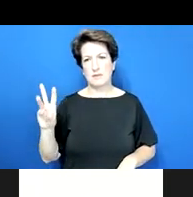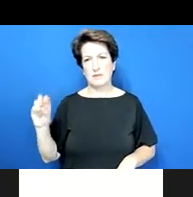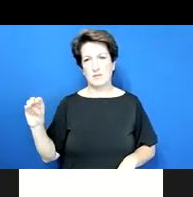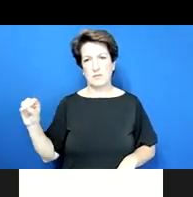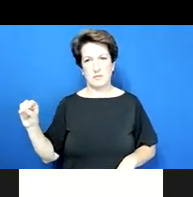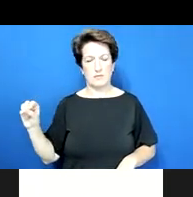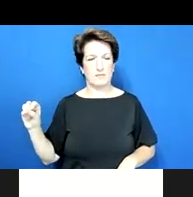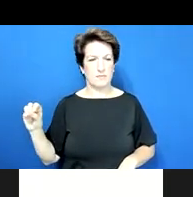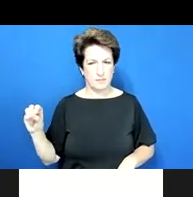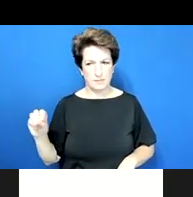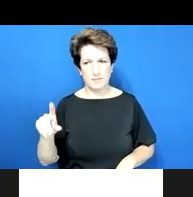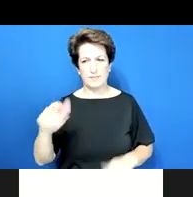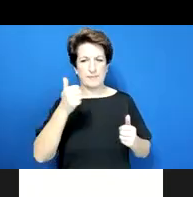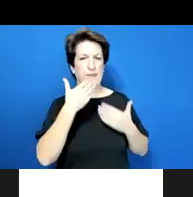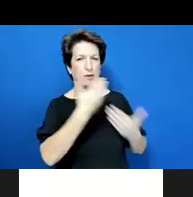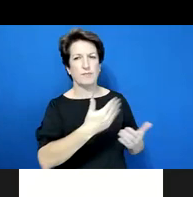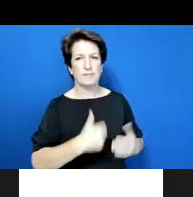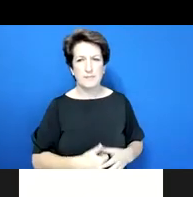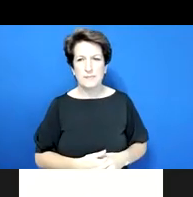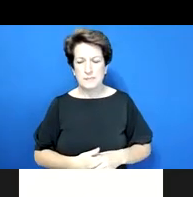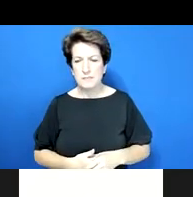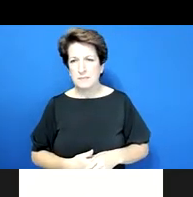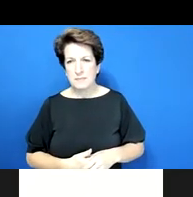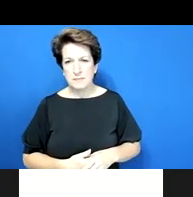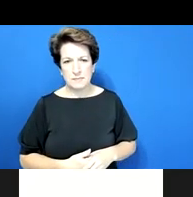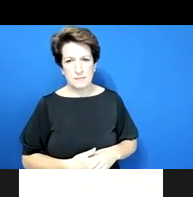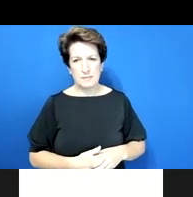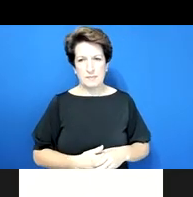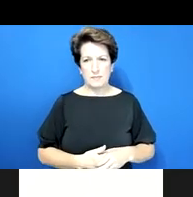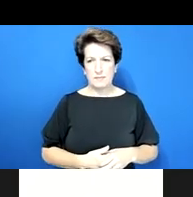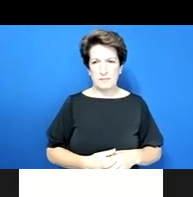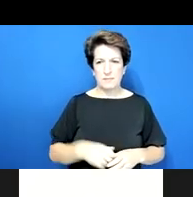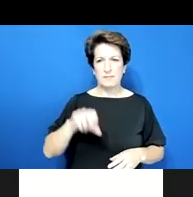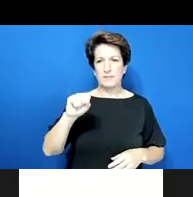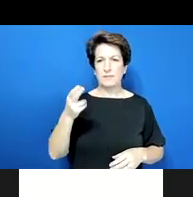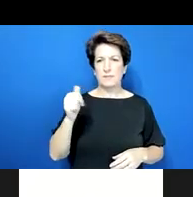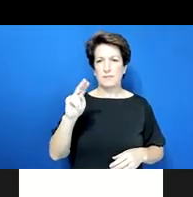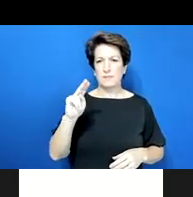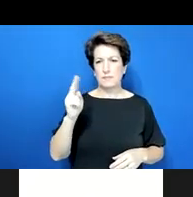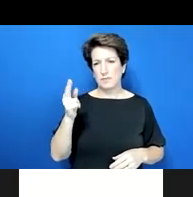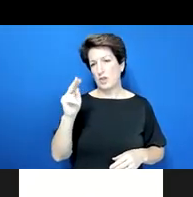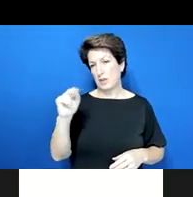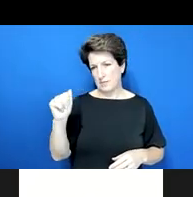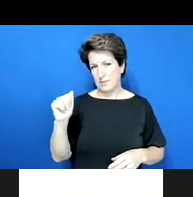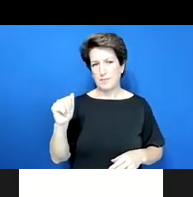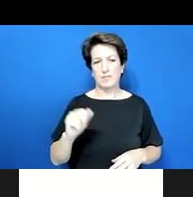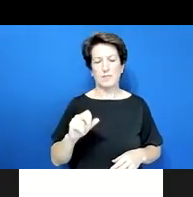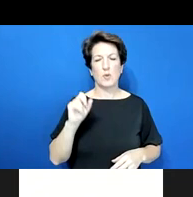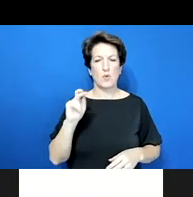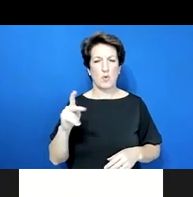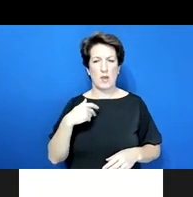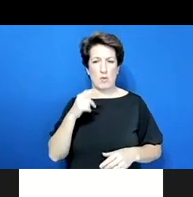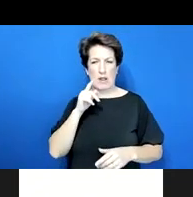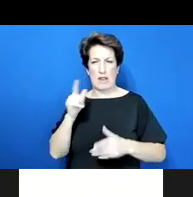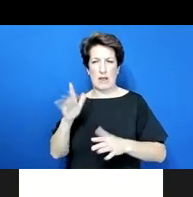416-338-7600. Okay, thank you so much. So Geoff, I'm just going to allow one more person